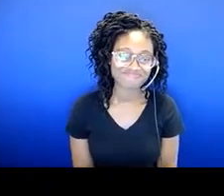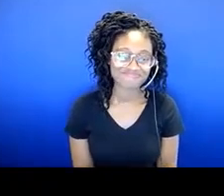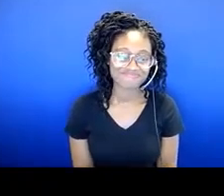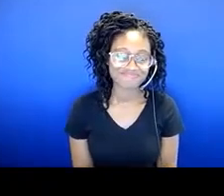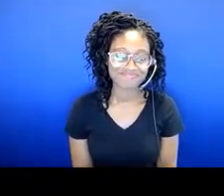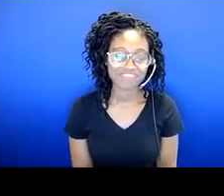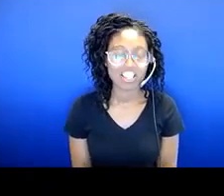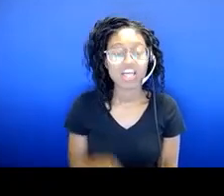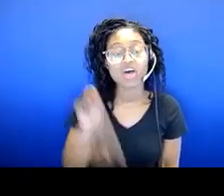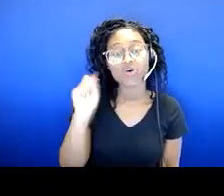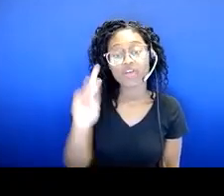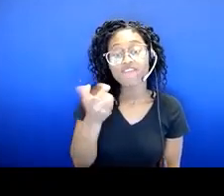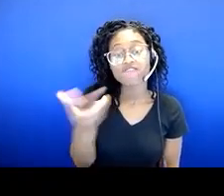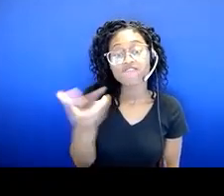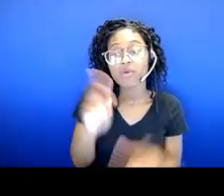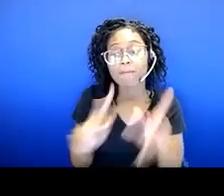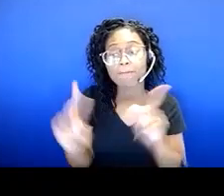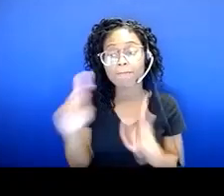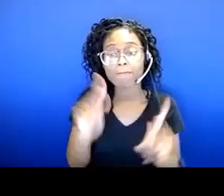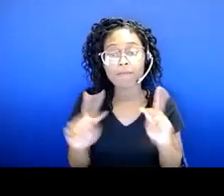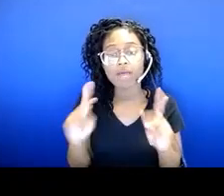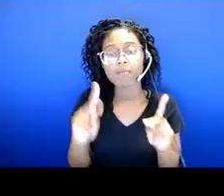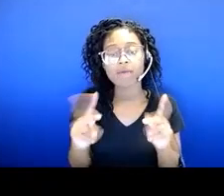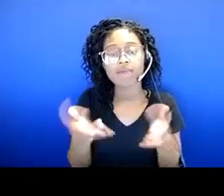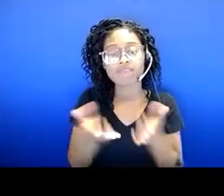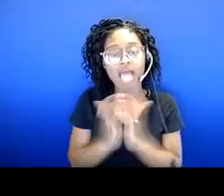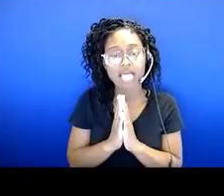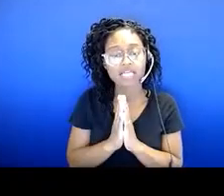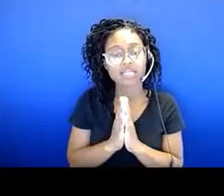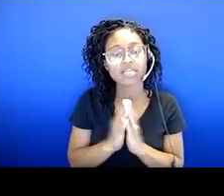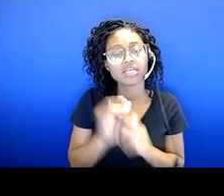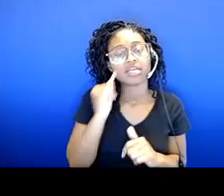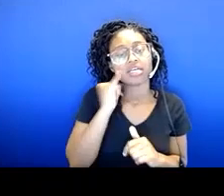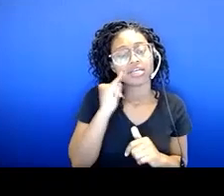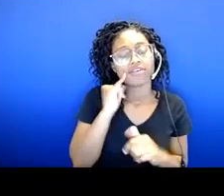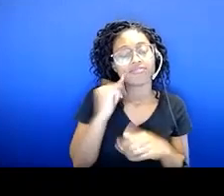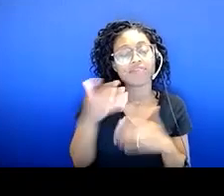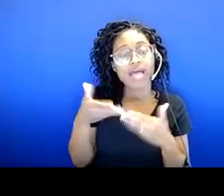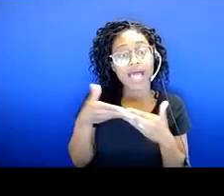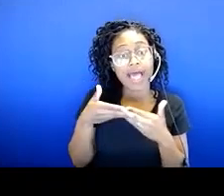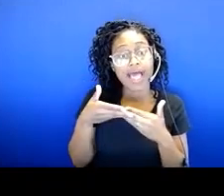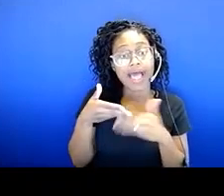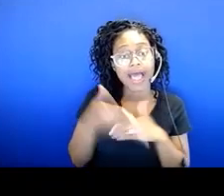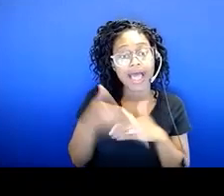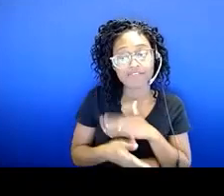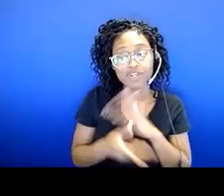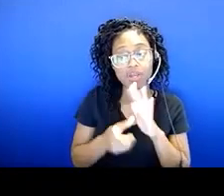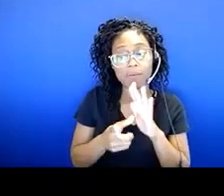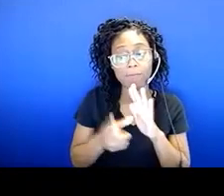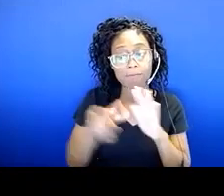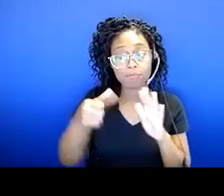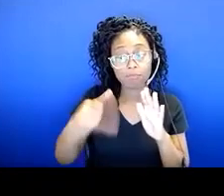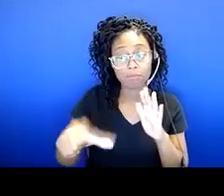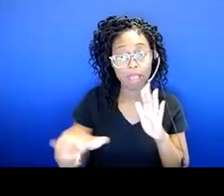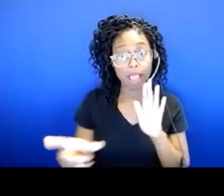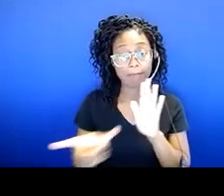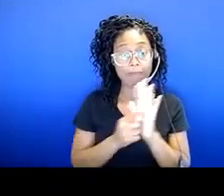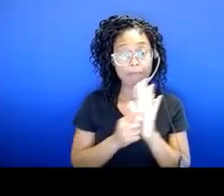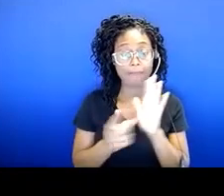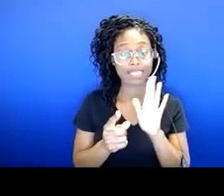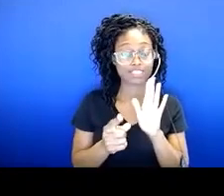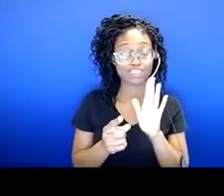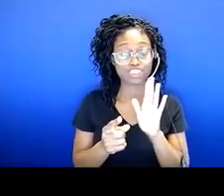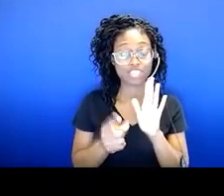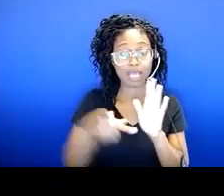Okay, a couple people have asked if after pressing publish, could they